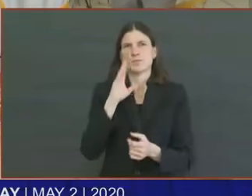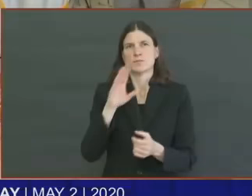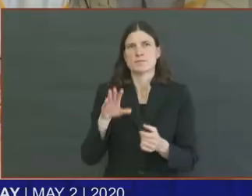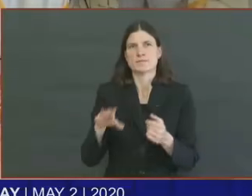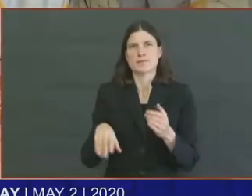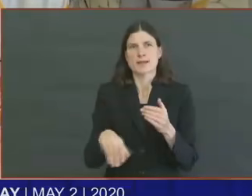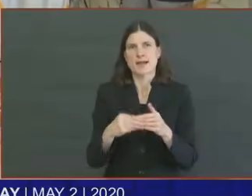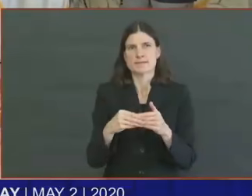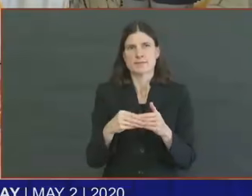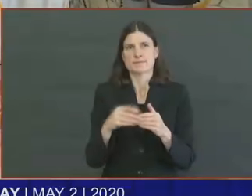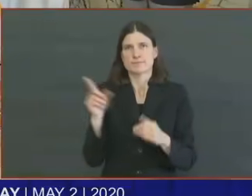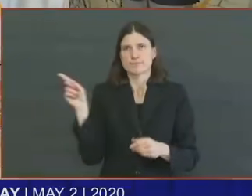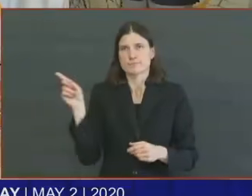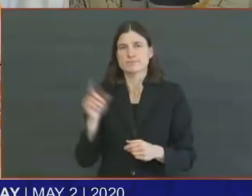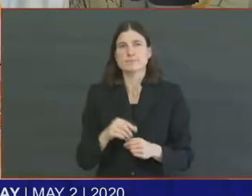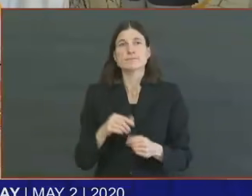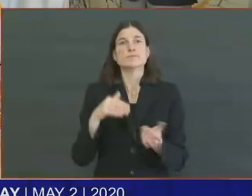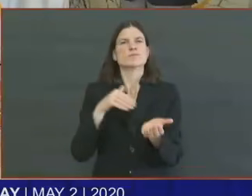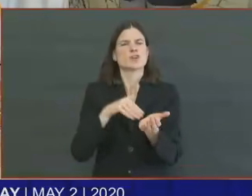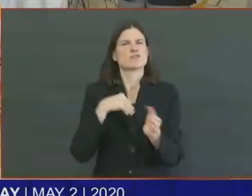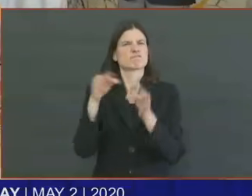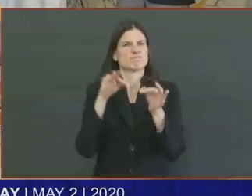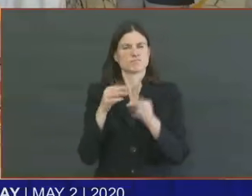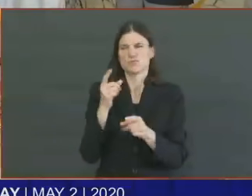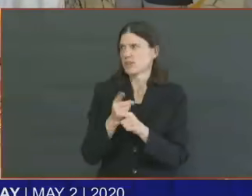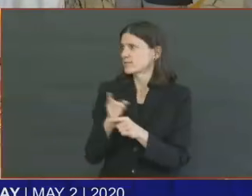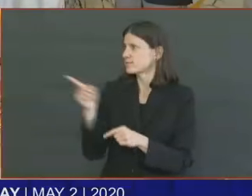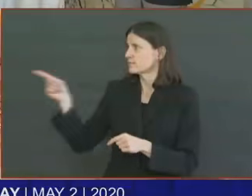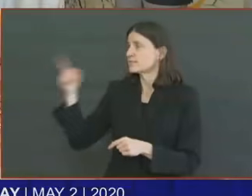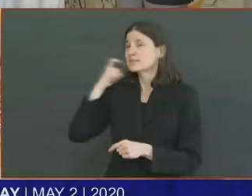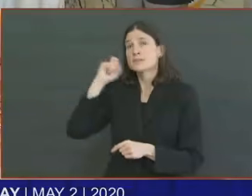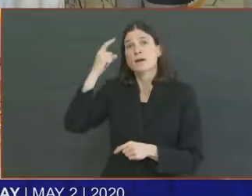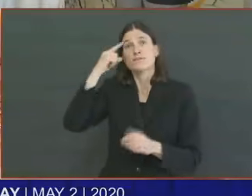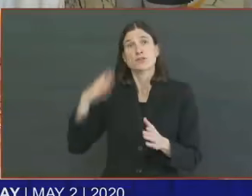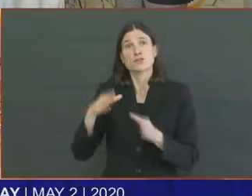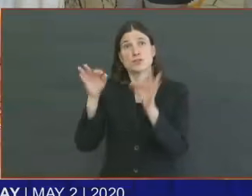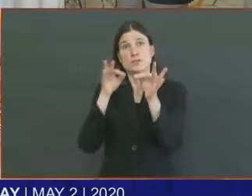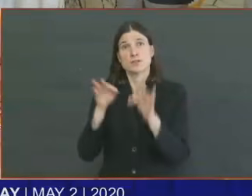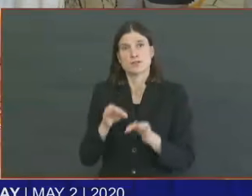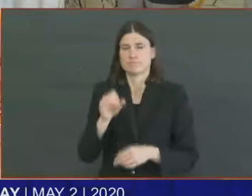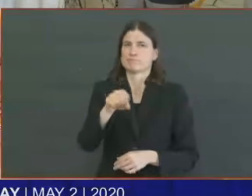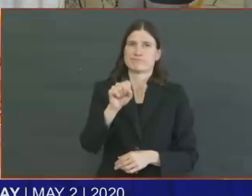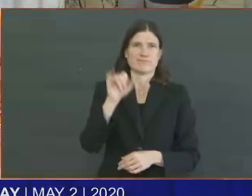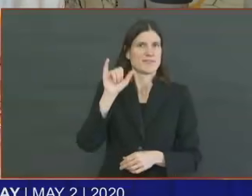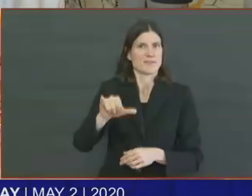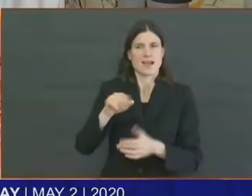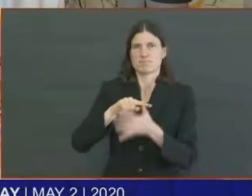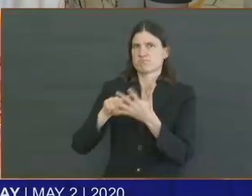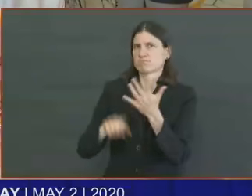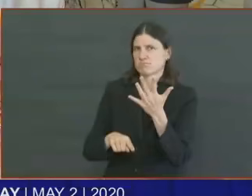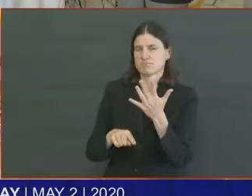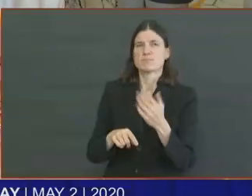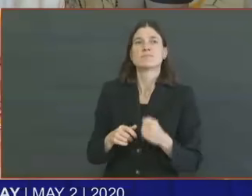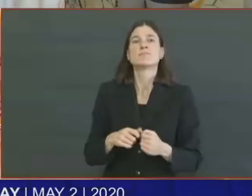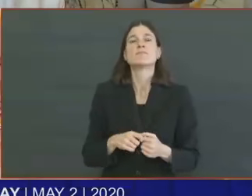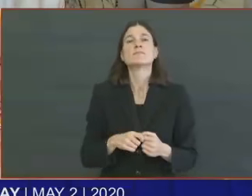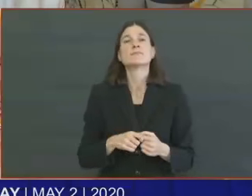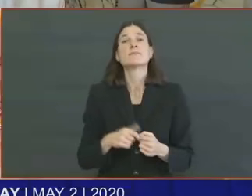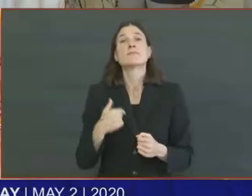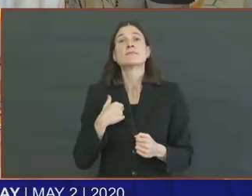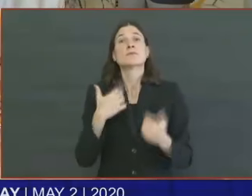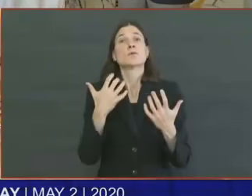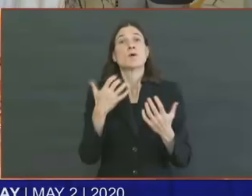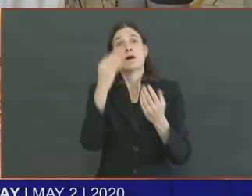anything? The governor really answered fully in a very tough scenario that we have and every other